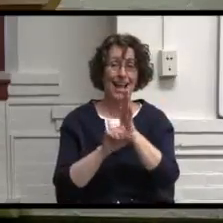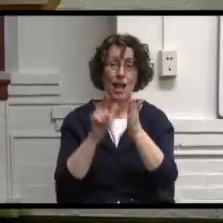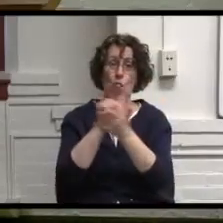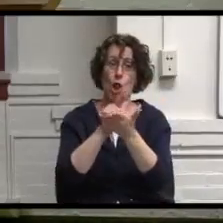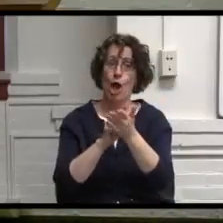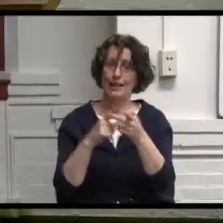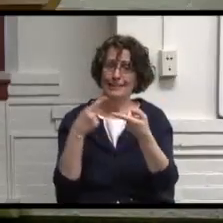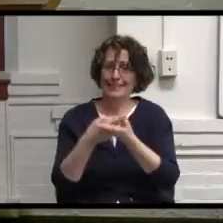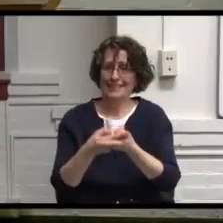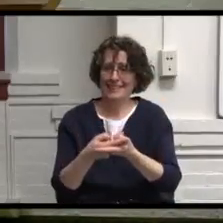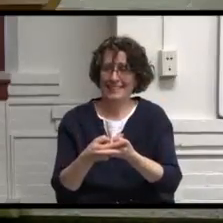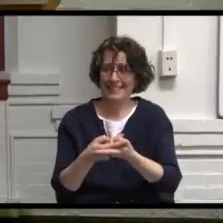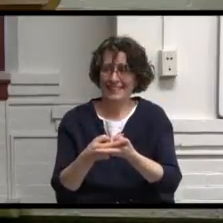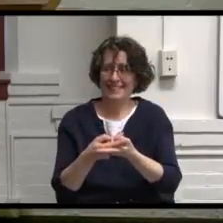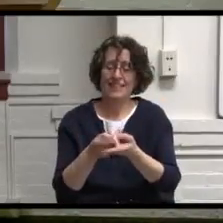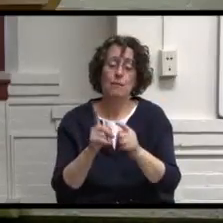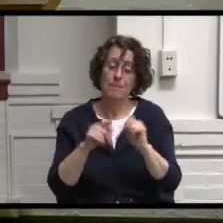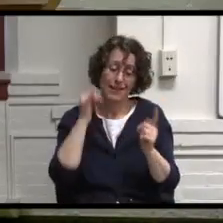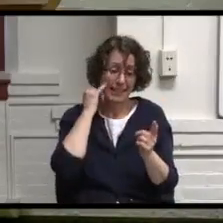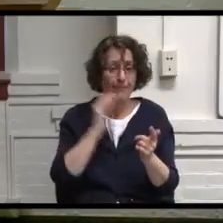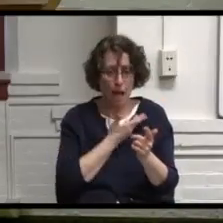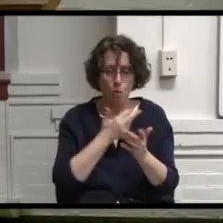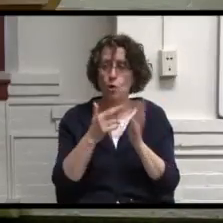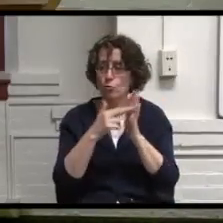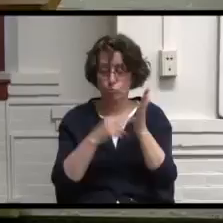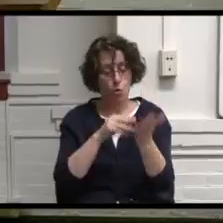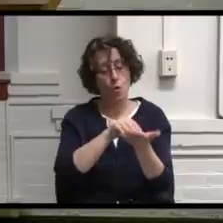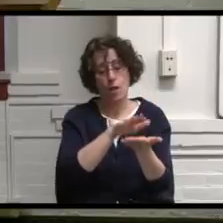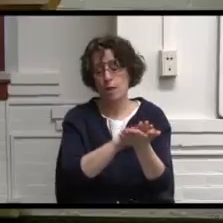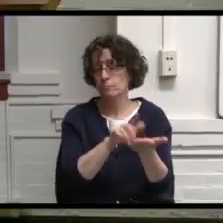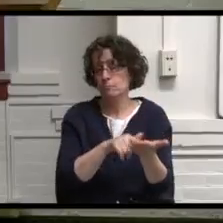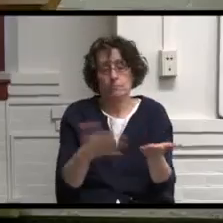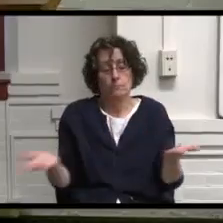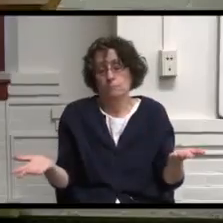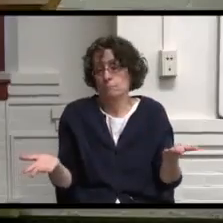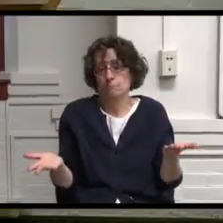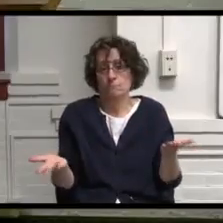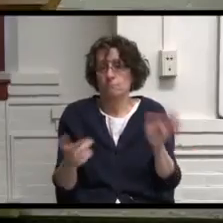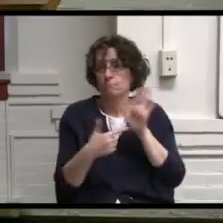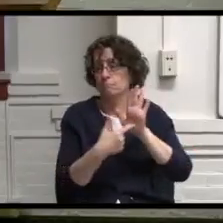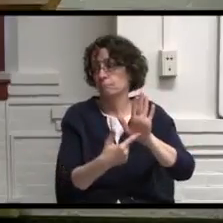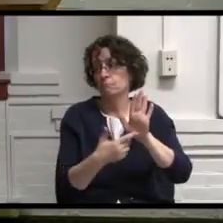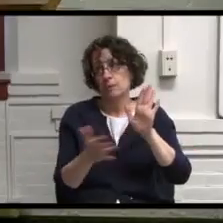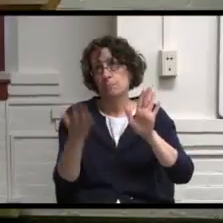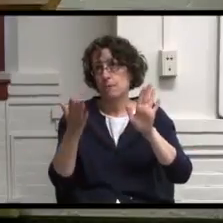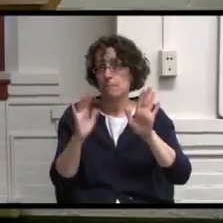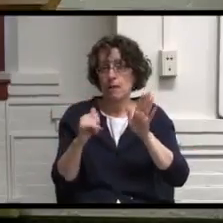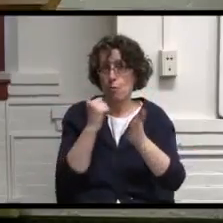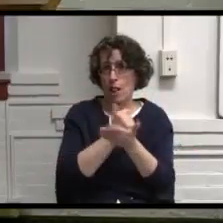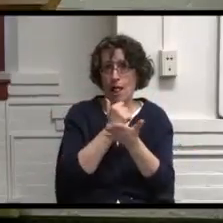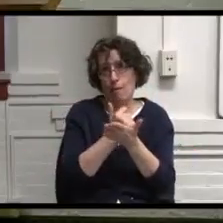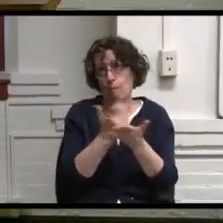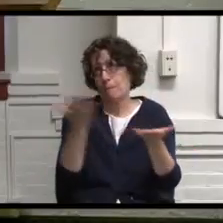but if we have it in writing and we say we don't do it, maybe that'll help.